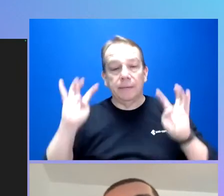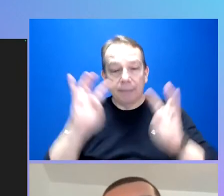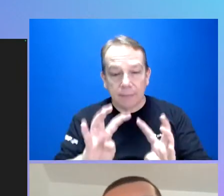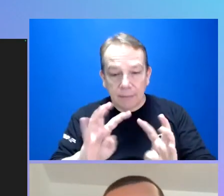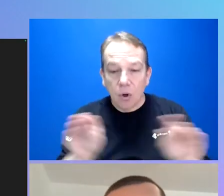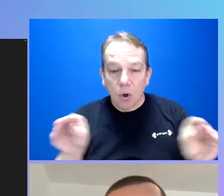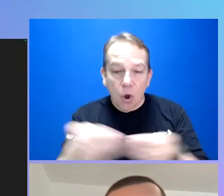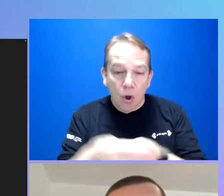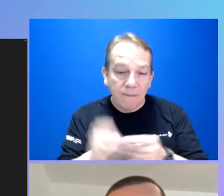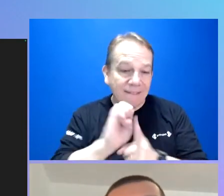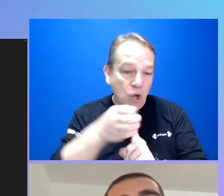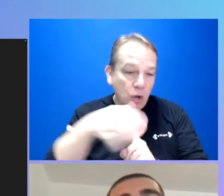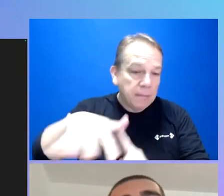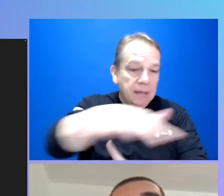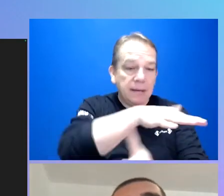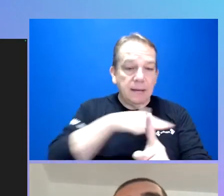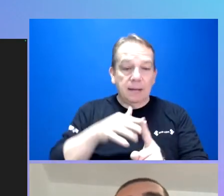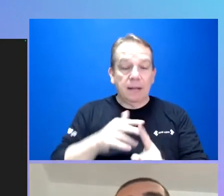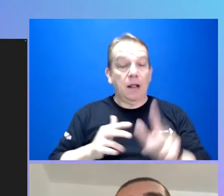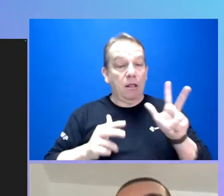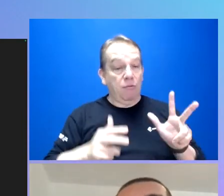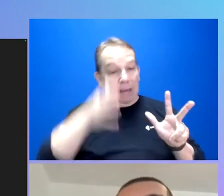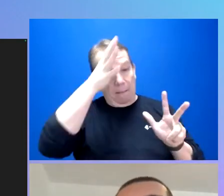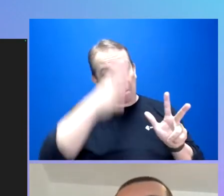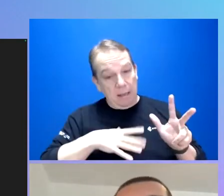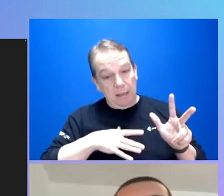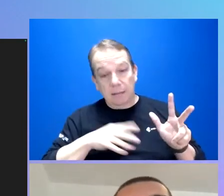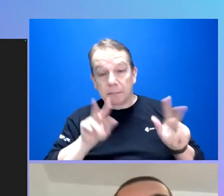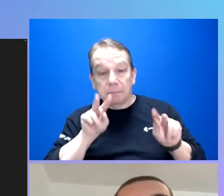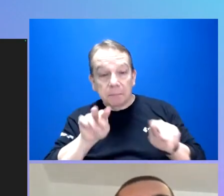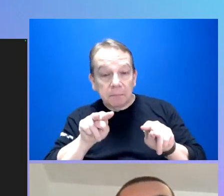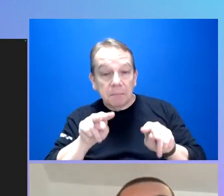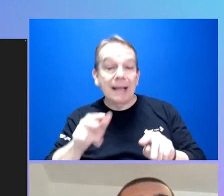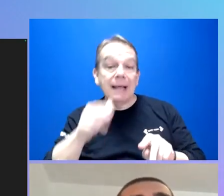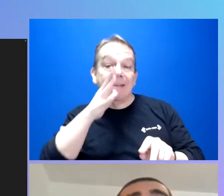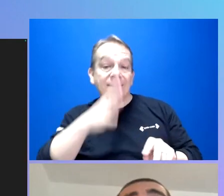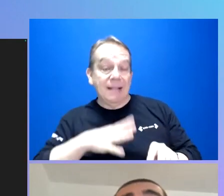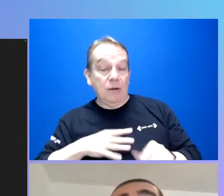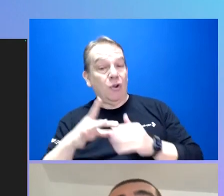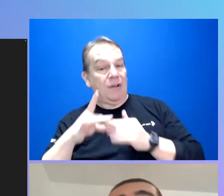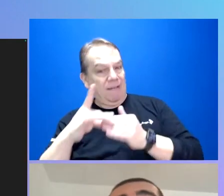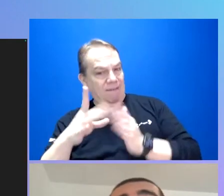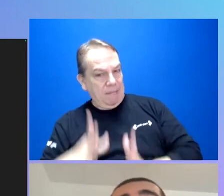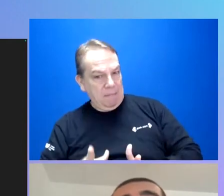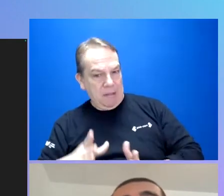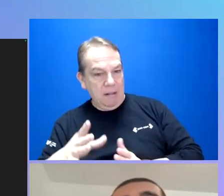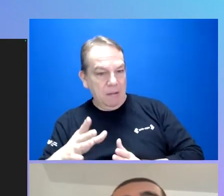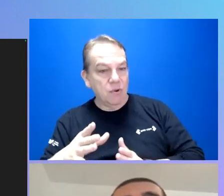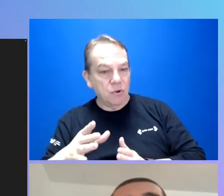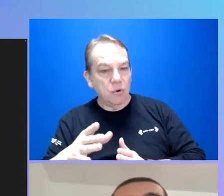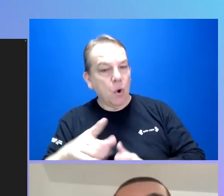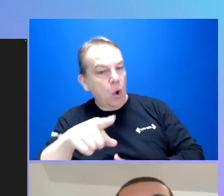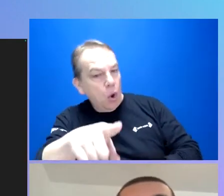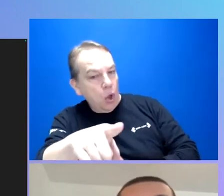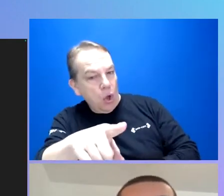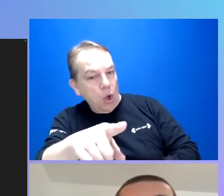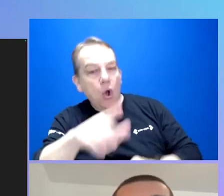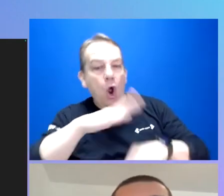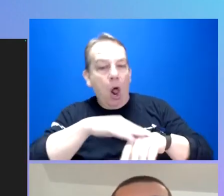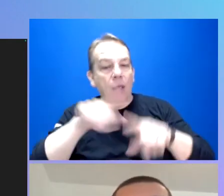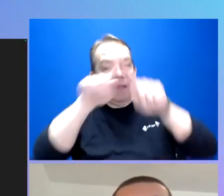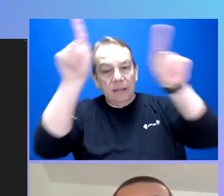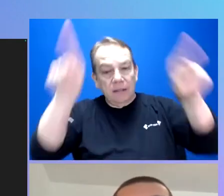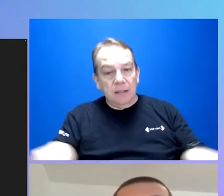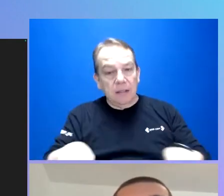office environment. Three men look on attentively as their female leader points to something of interest on a computer